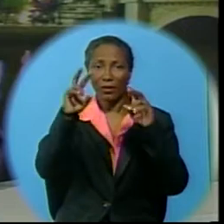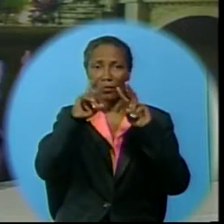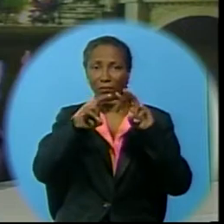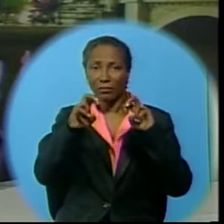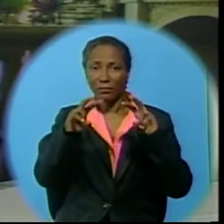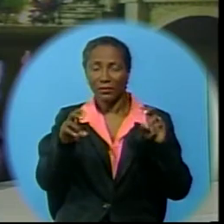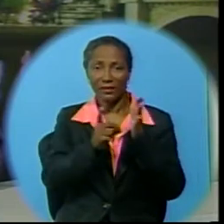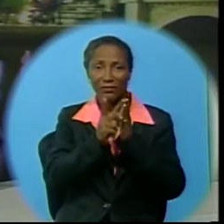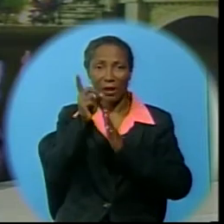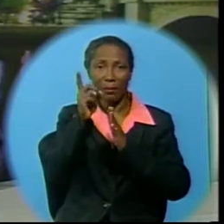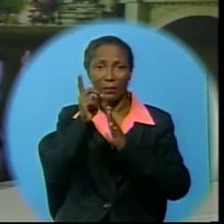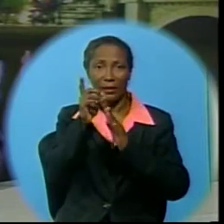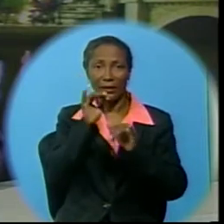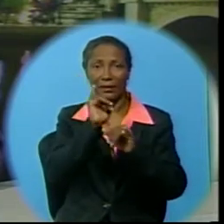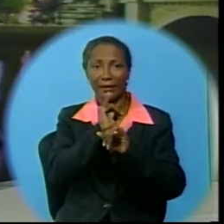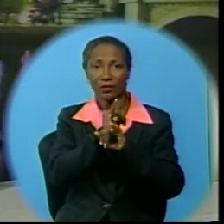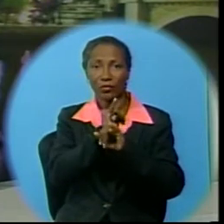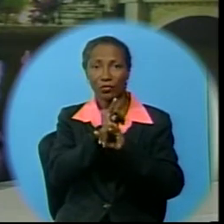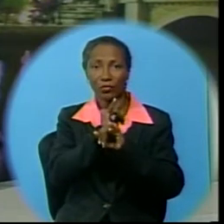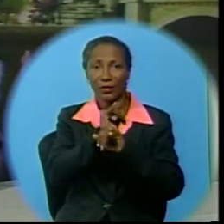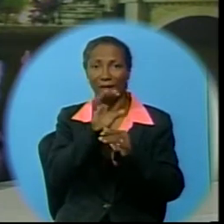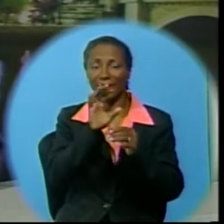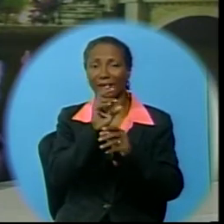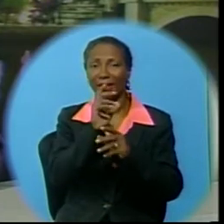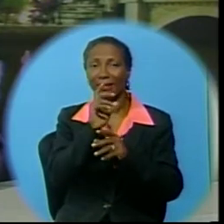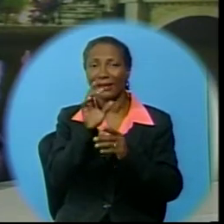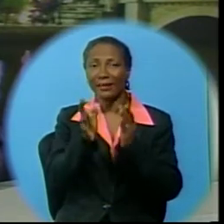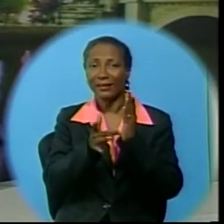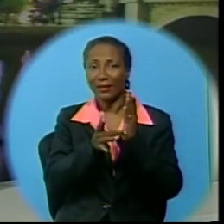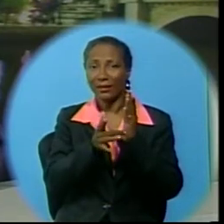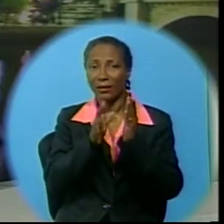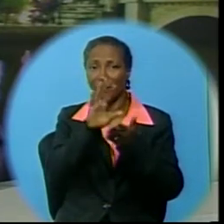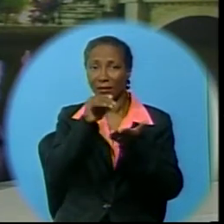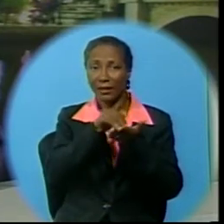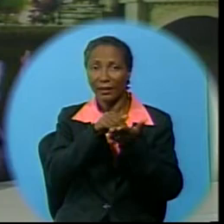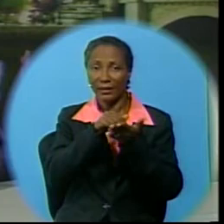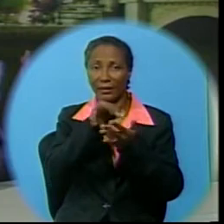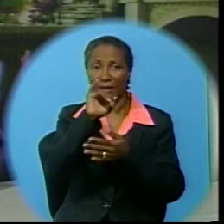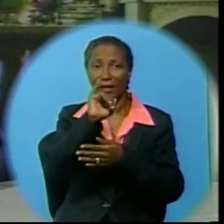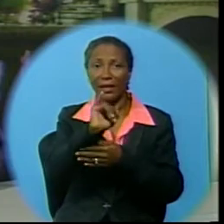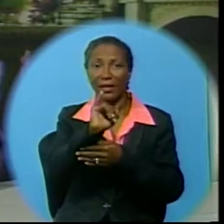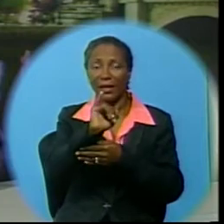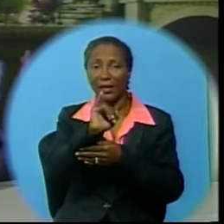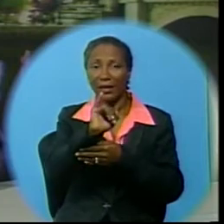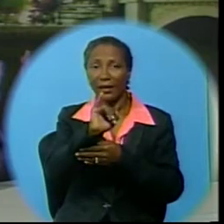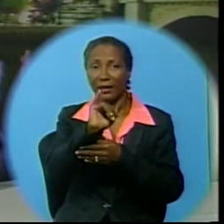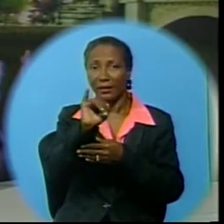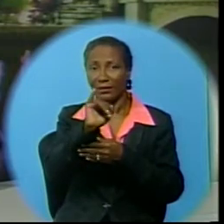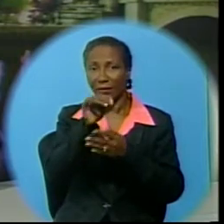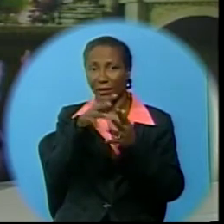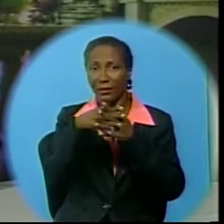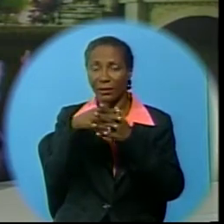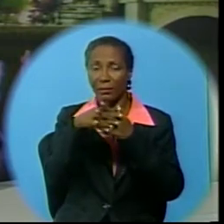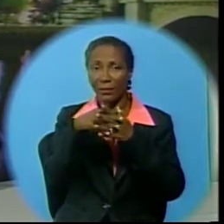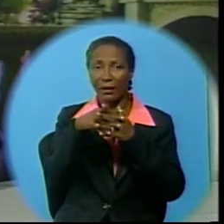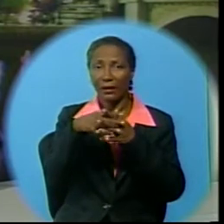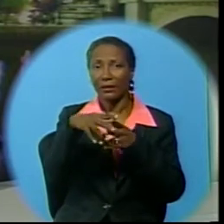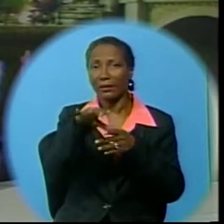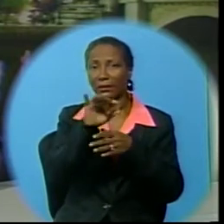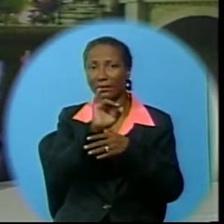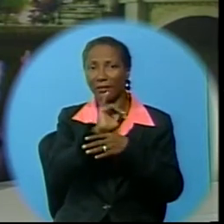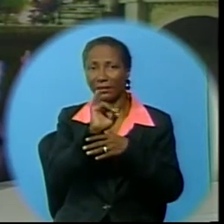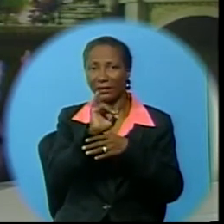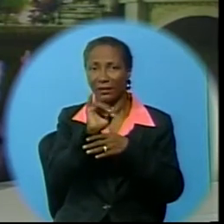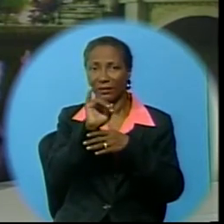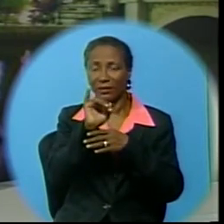the Technical Center for Agricultural and Rural Cooperation. ICA and the Technical Center also signed a separate memorandum of